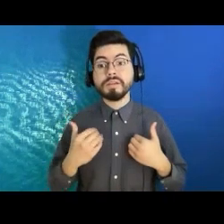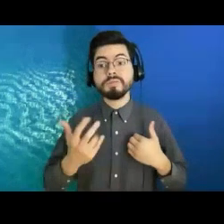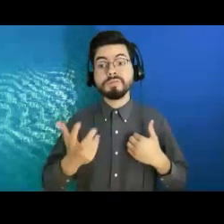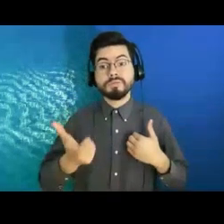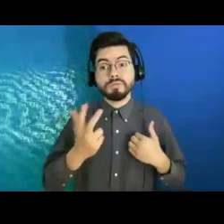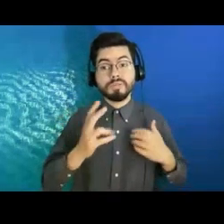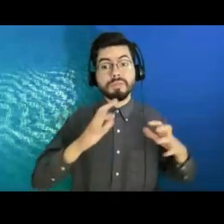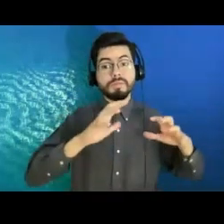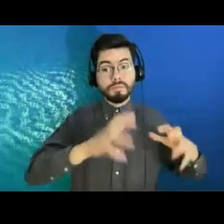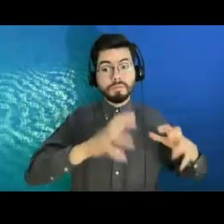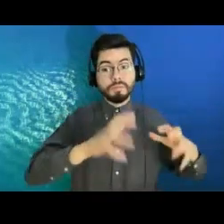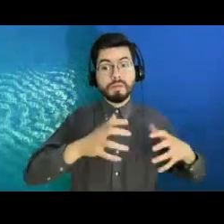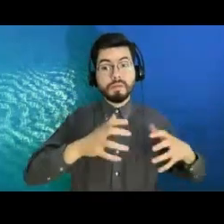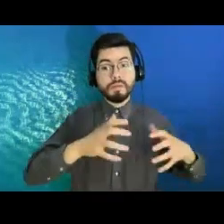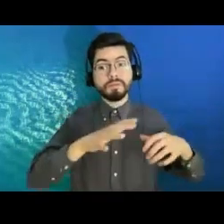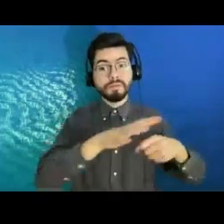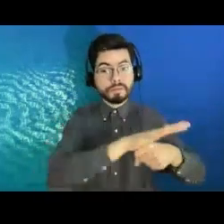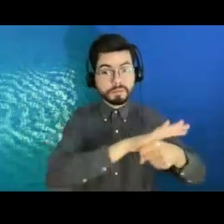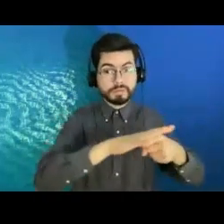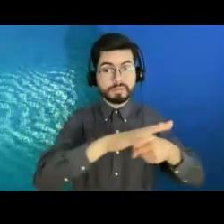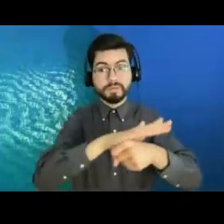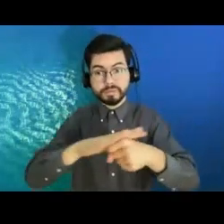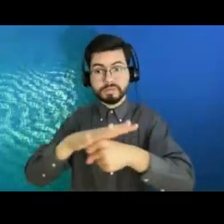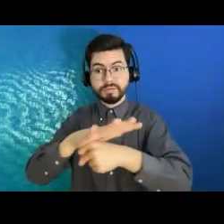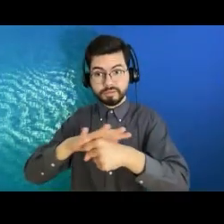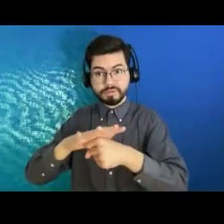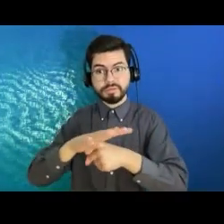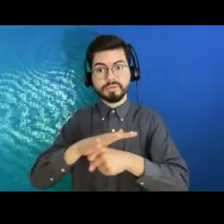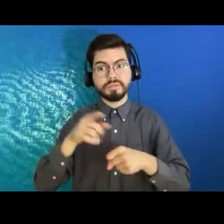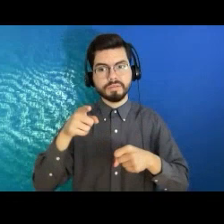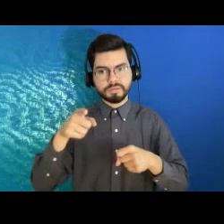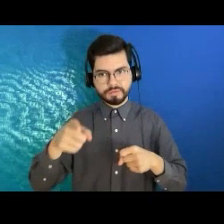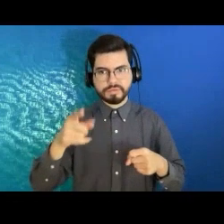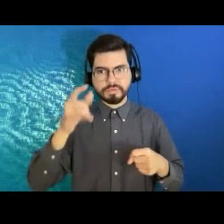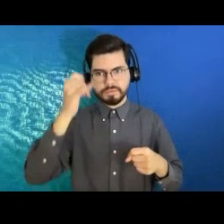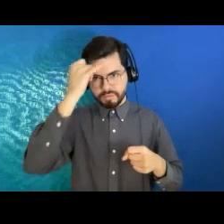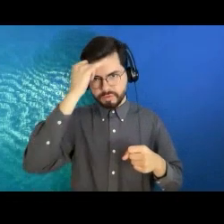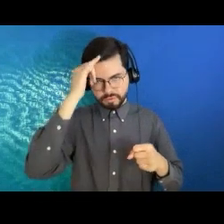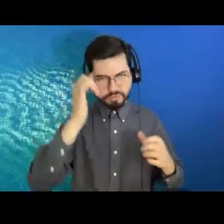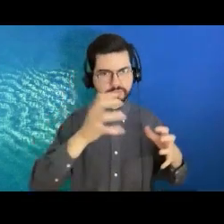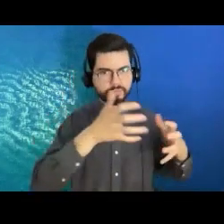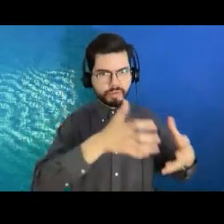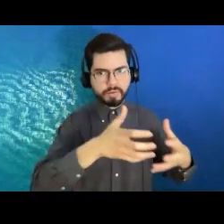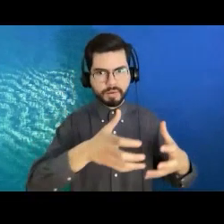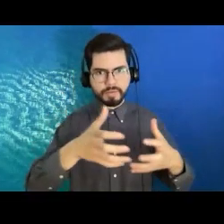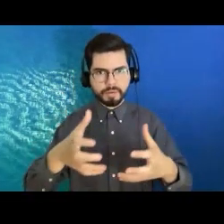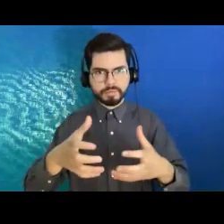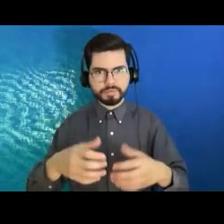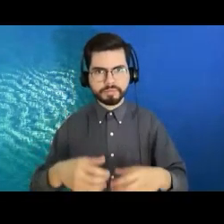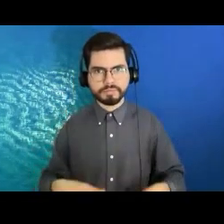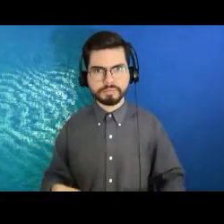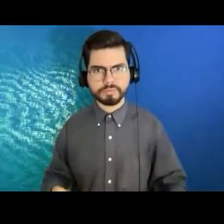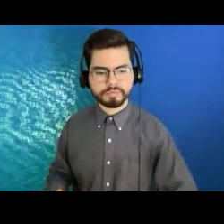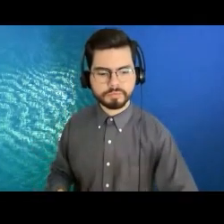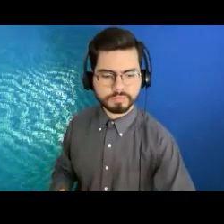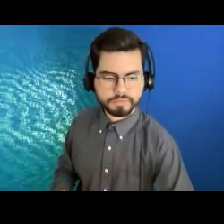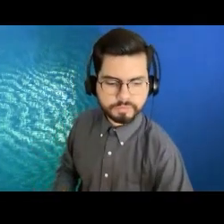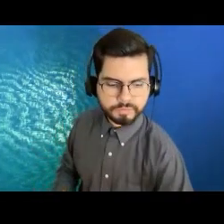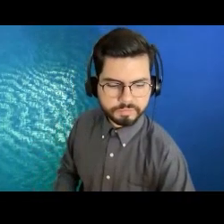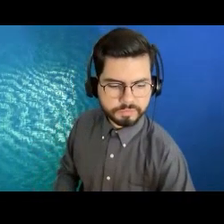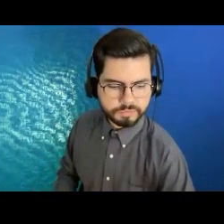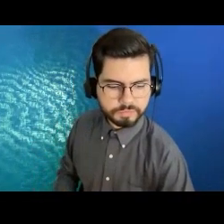across. I'm going to talk mostly about the grazing lawns. So we set up these exclosures. You'll see